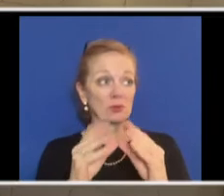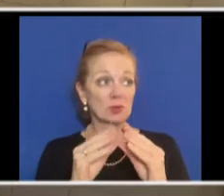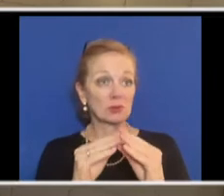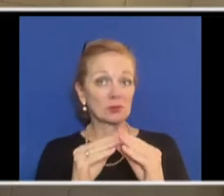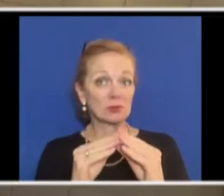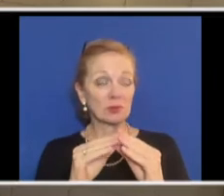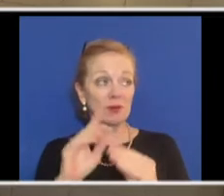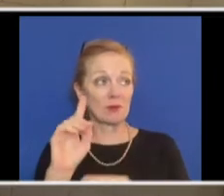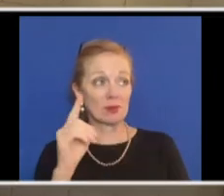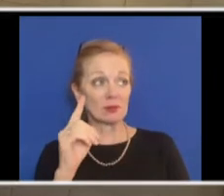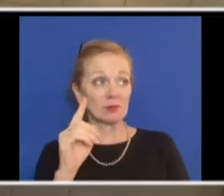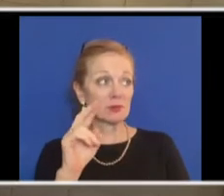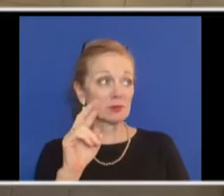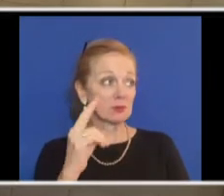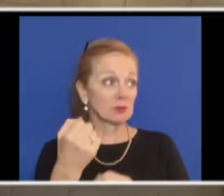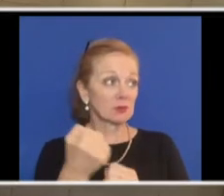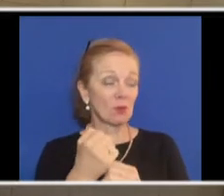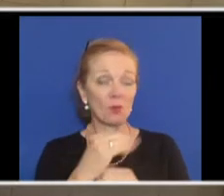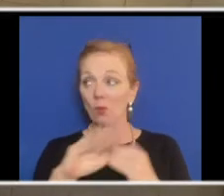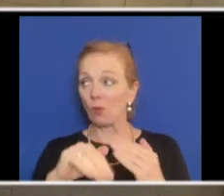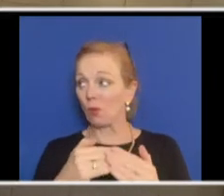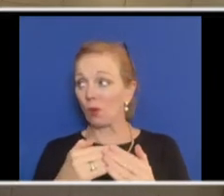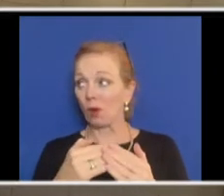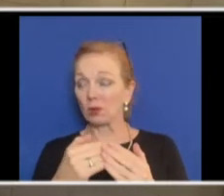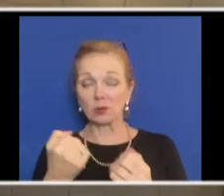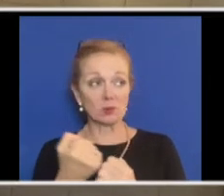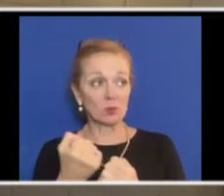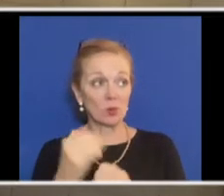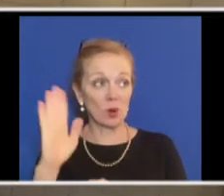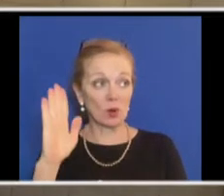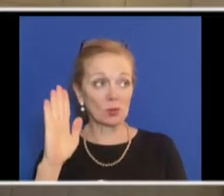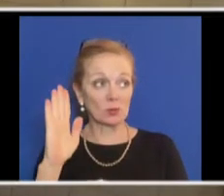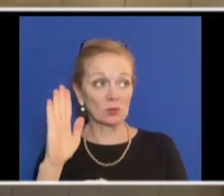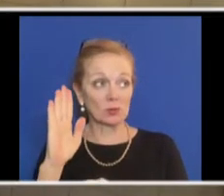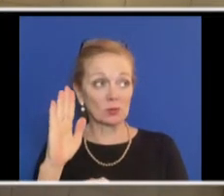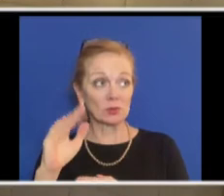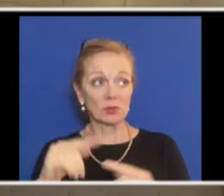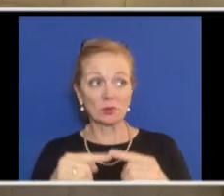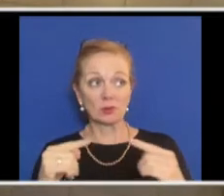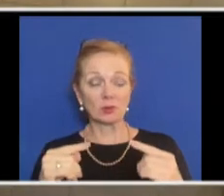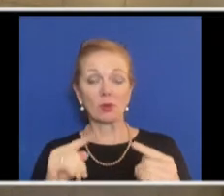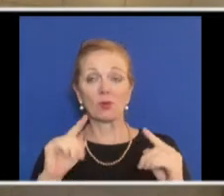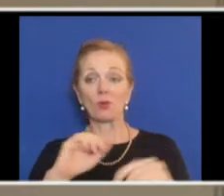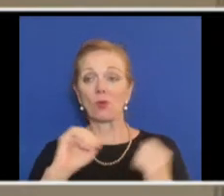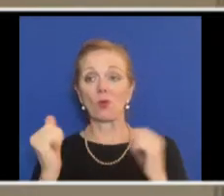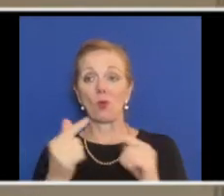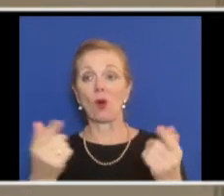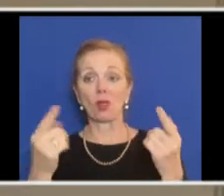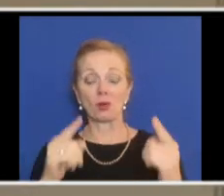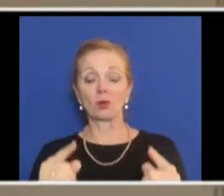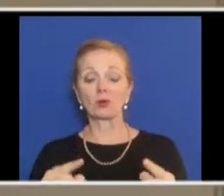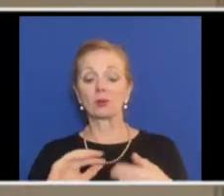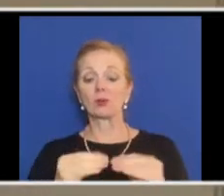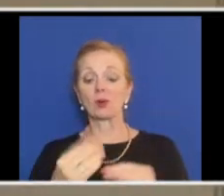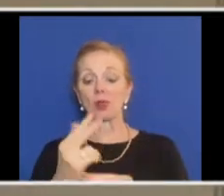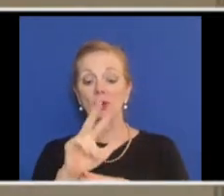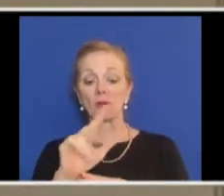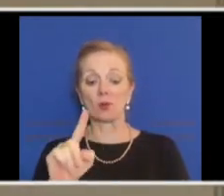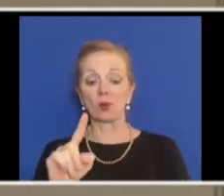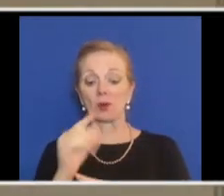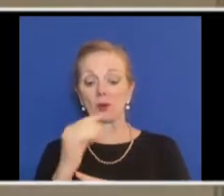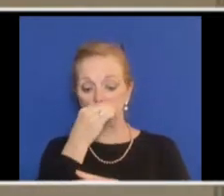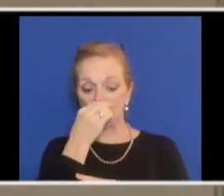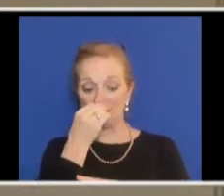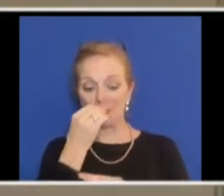second uh all in favor raise your hand i'm imposed that is unanimous moving on to item 31 petition number